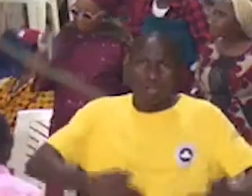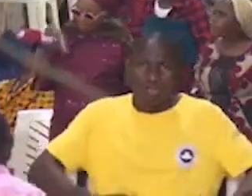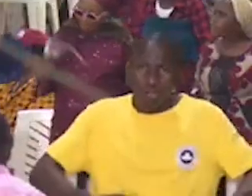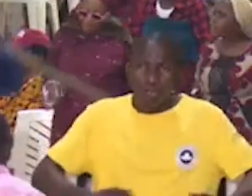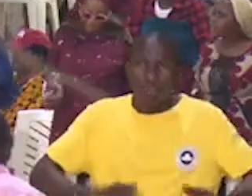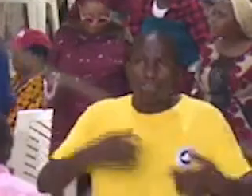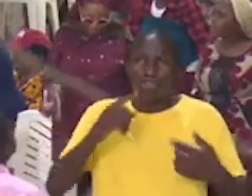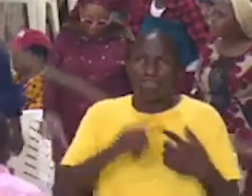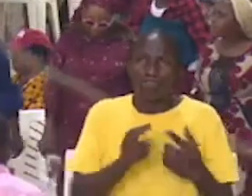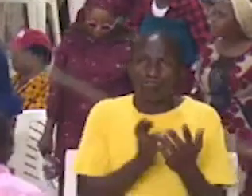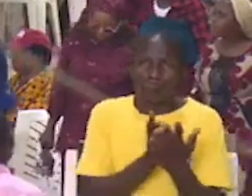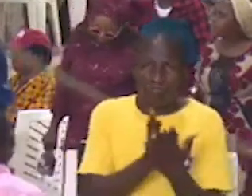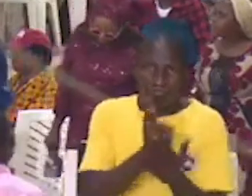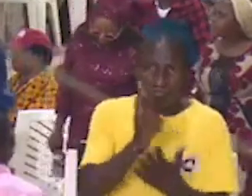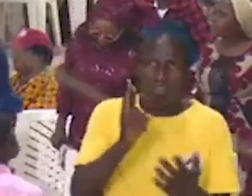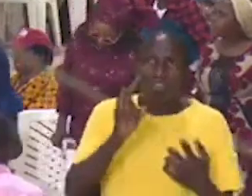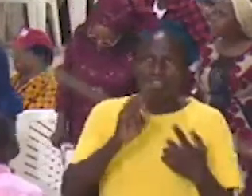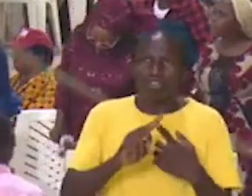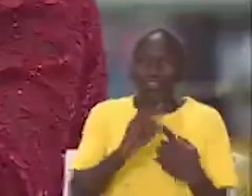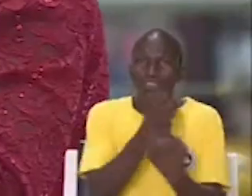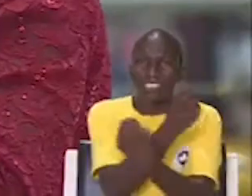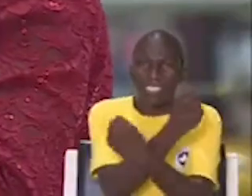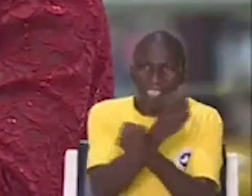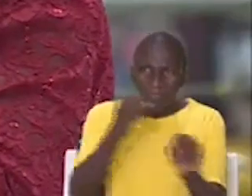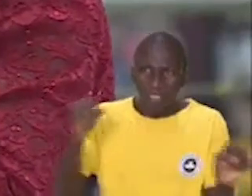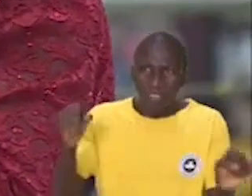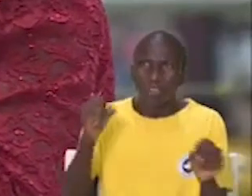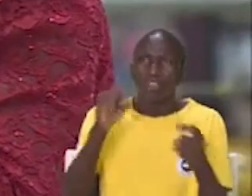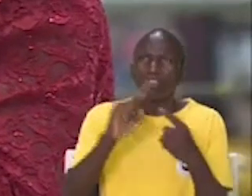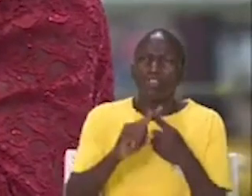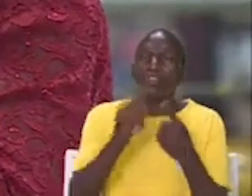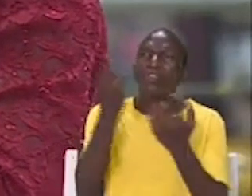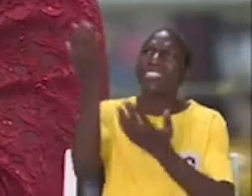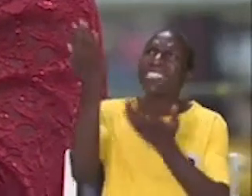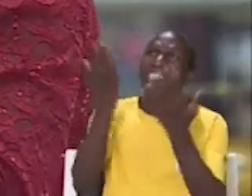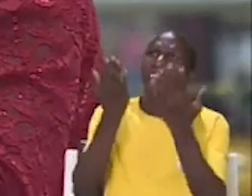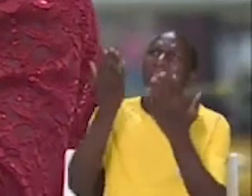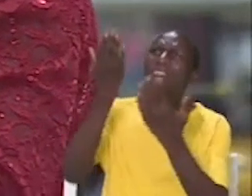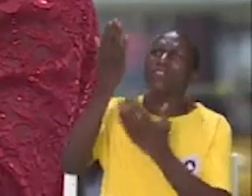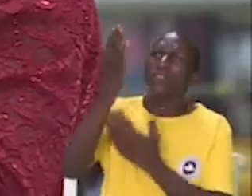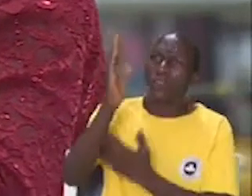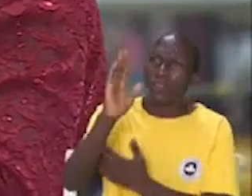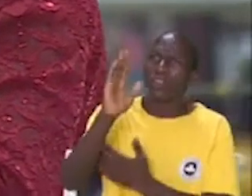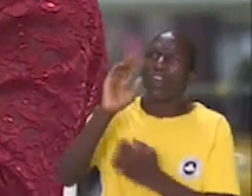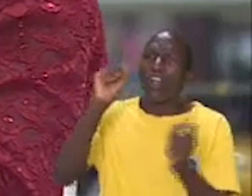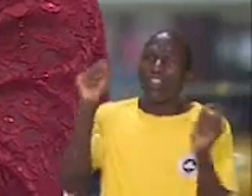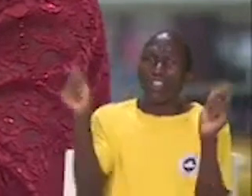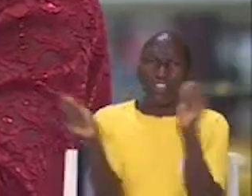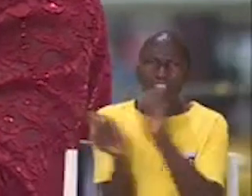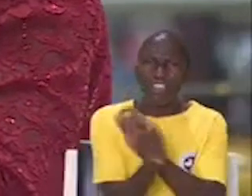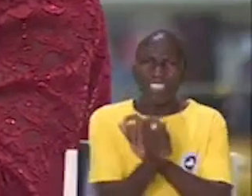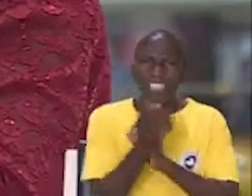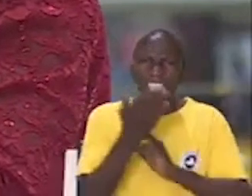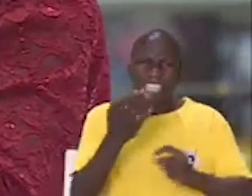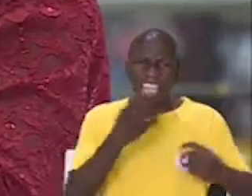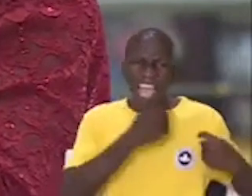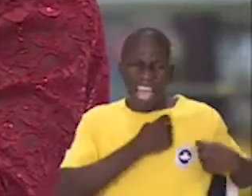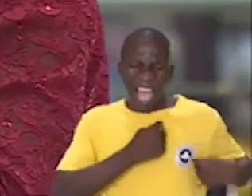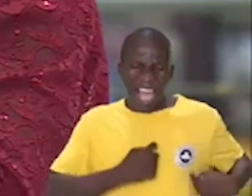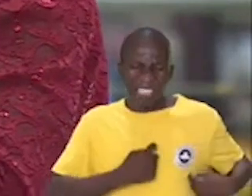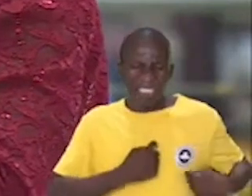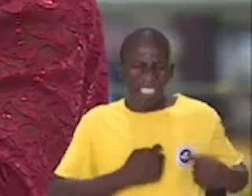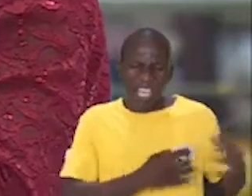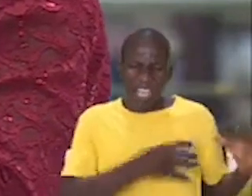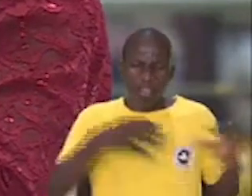righteousness, to salvation, to serving God. Turn their hearts away from